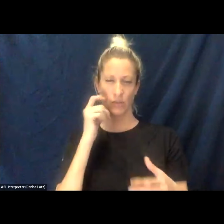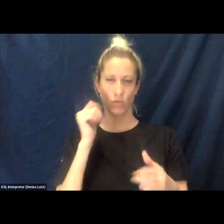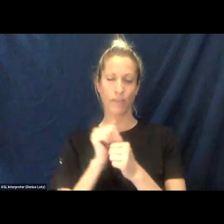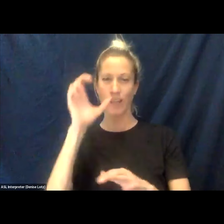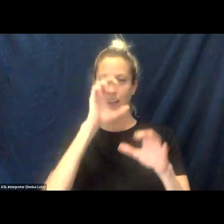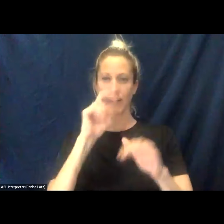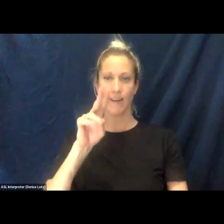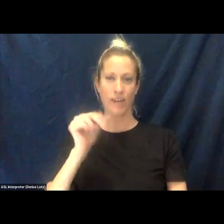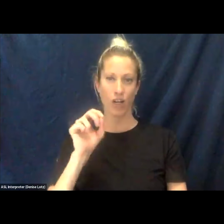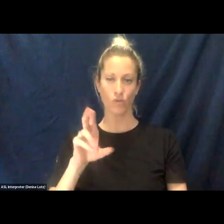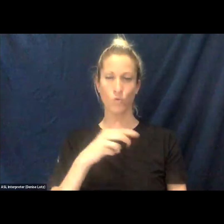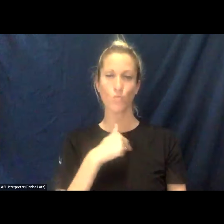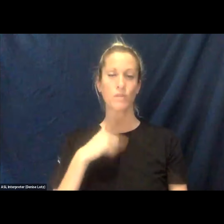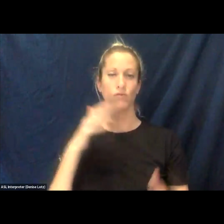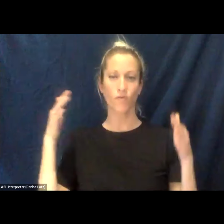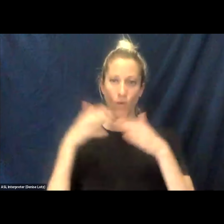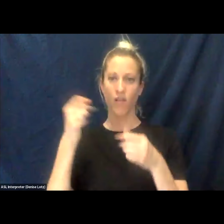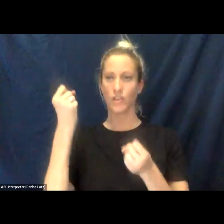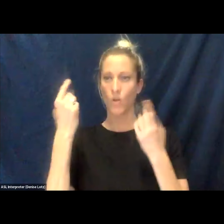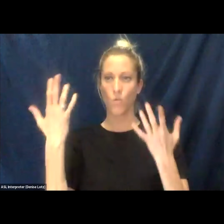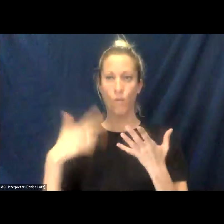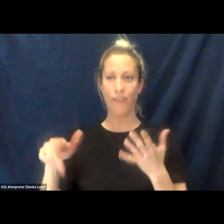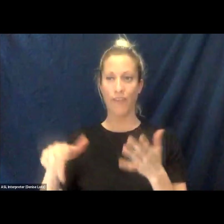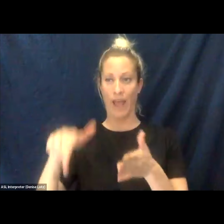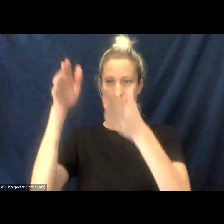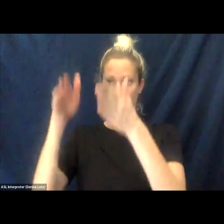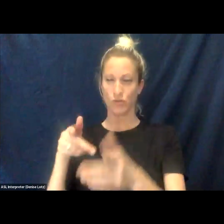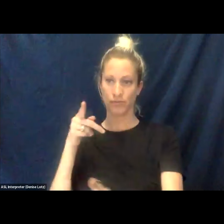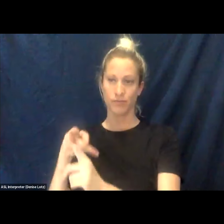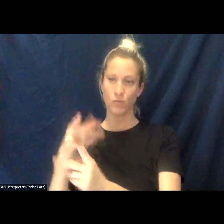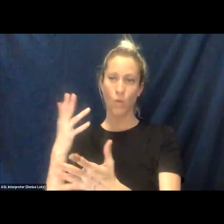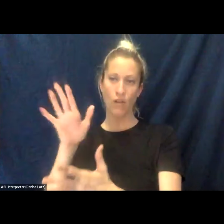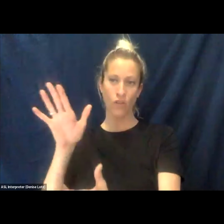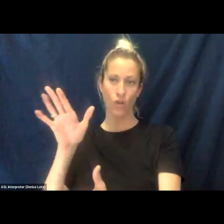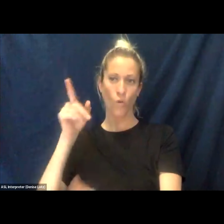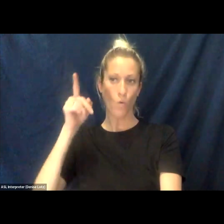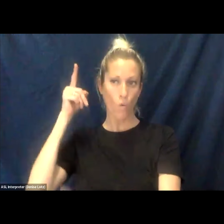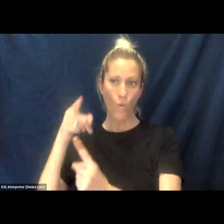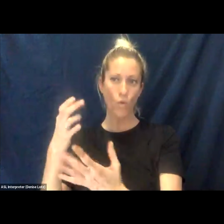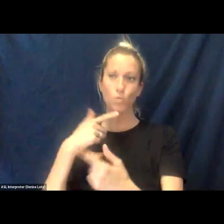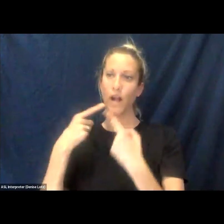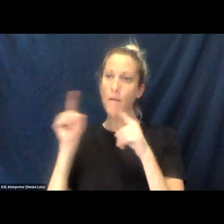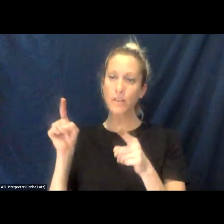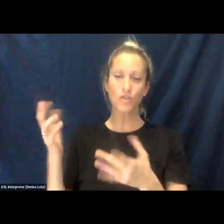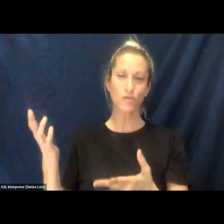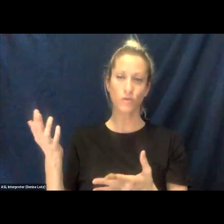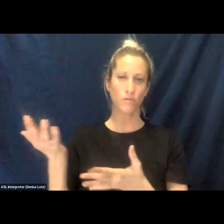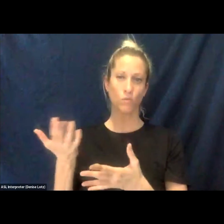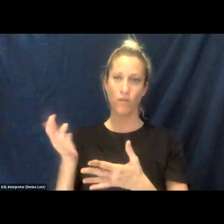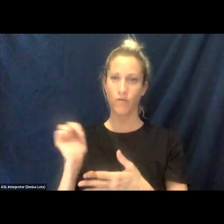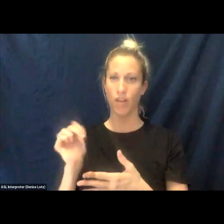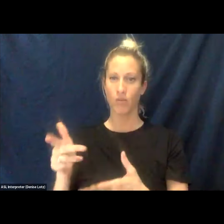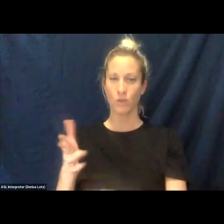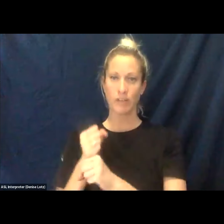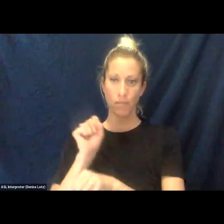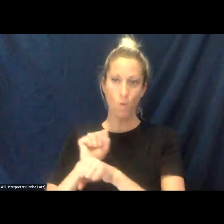focus on understanding what that individual wants to accomplish. What is their goal that they want? Are they trying to, attain